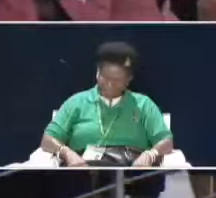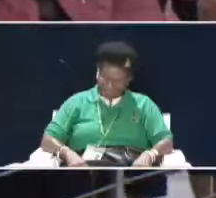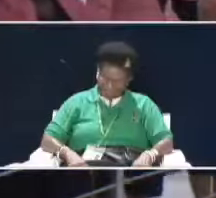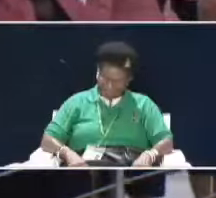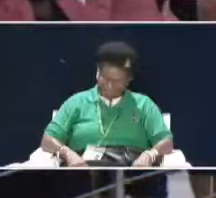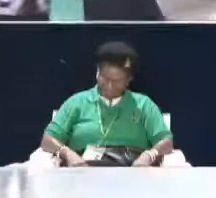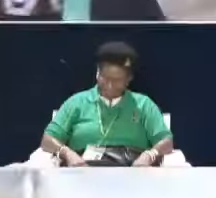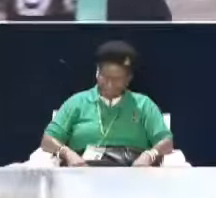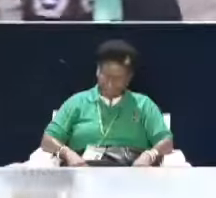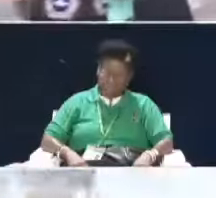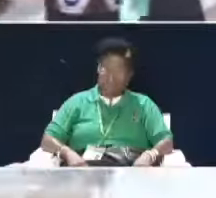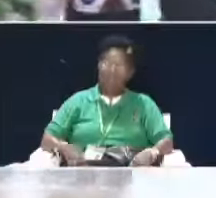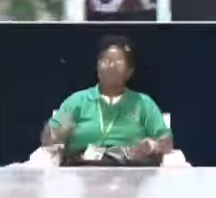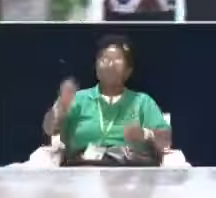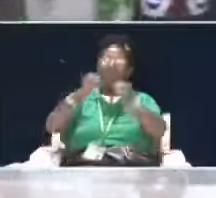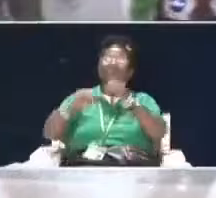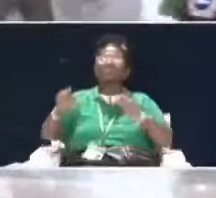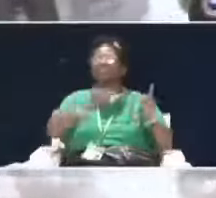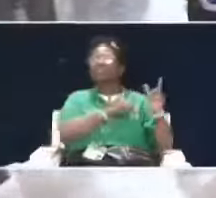Oh Lord God Almighty,